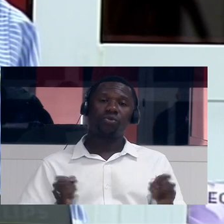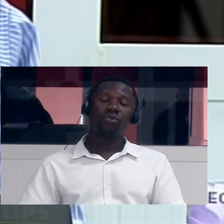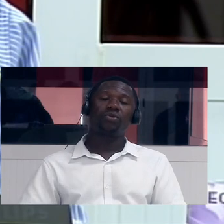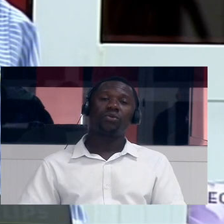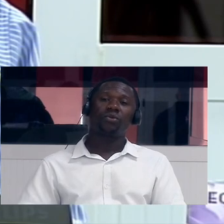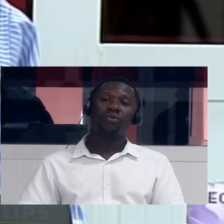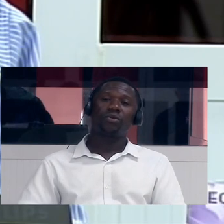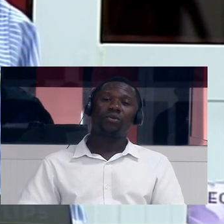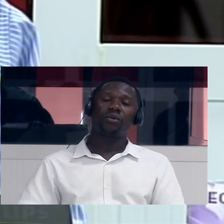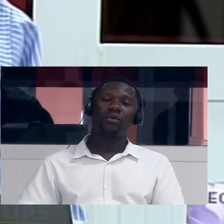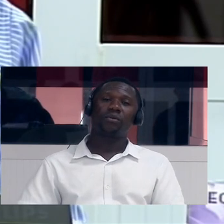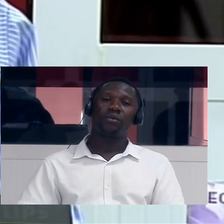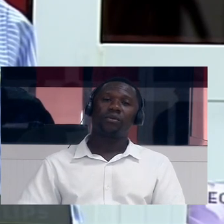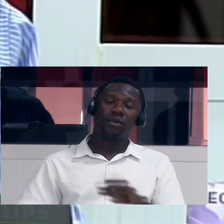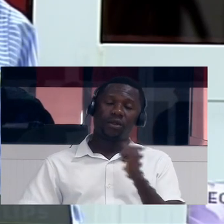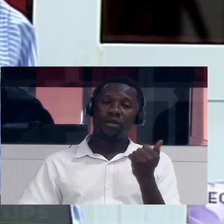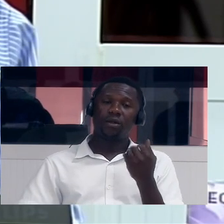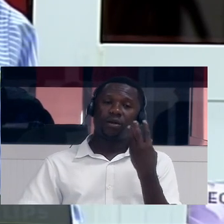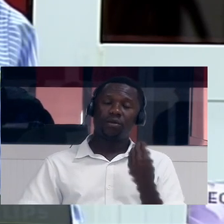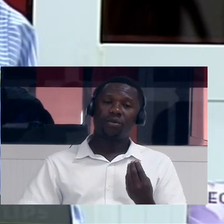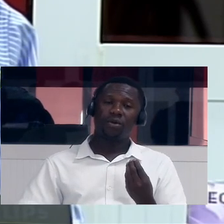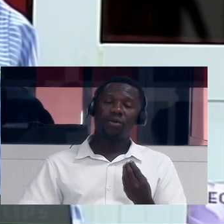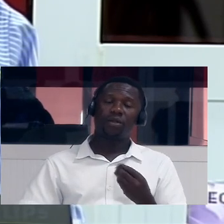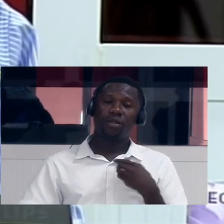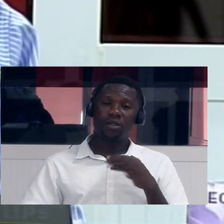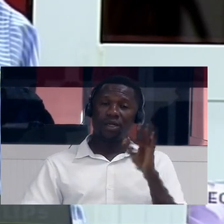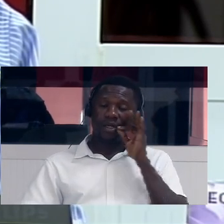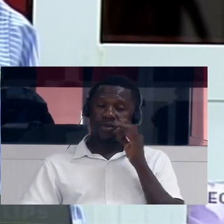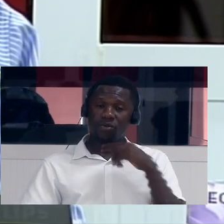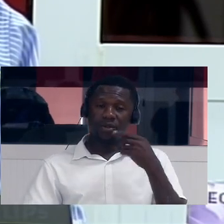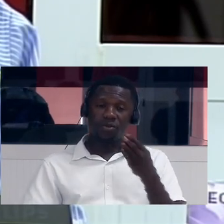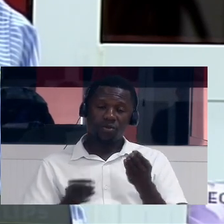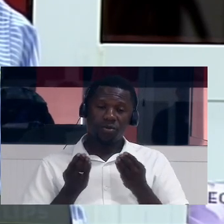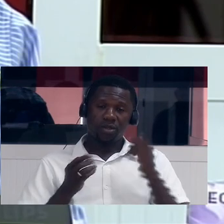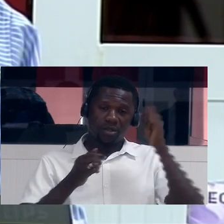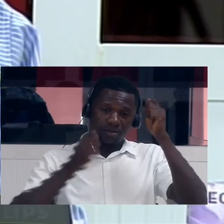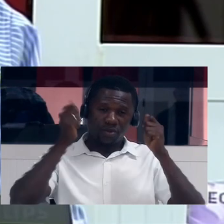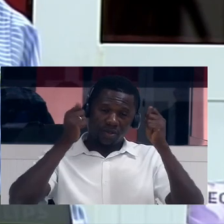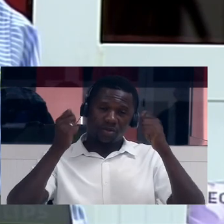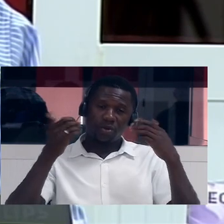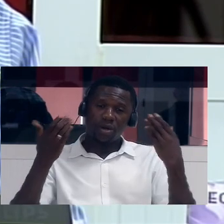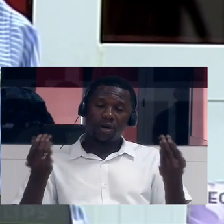And how about in a response to the students' demonstration?